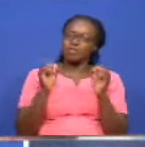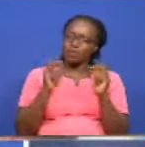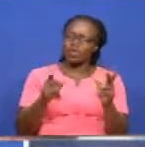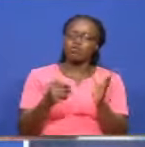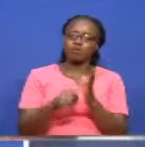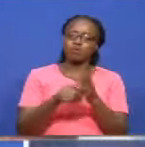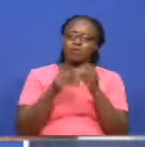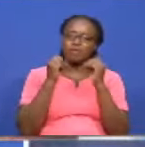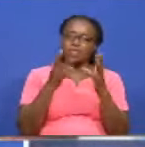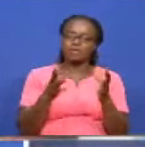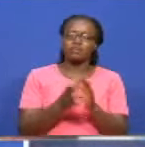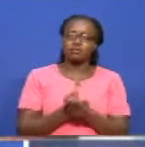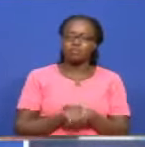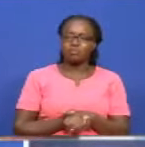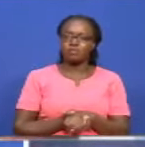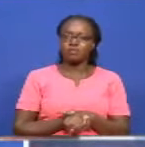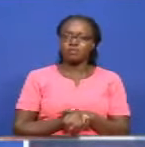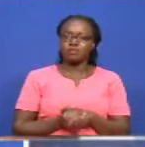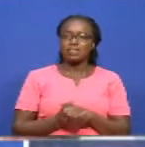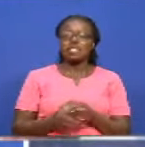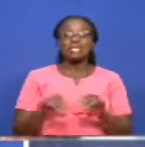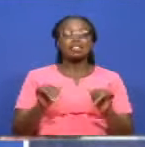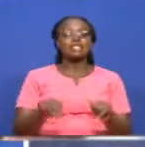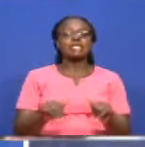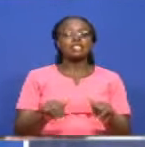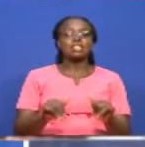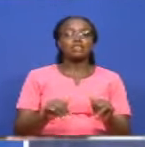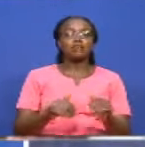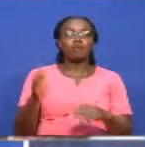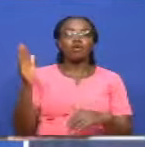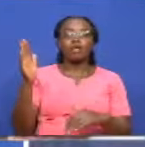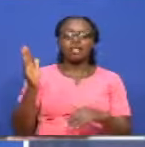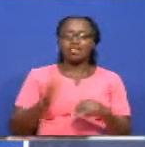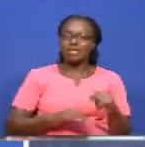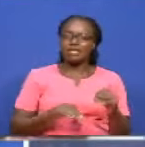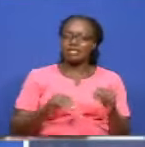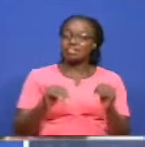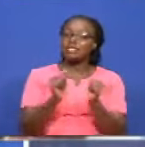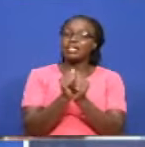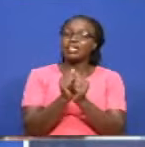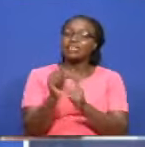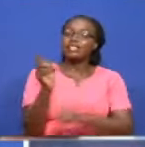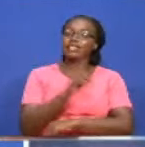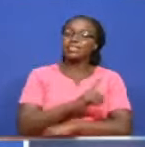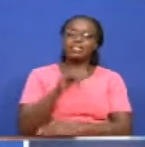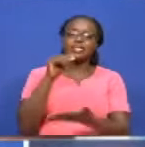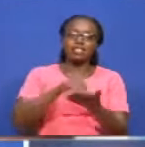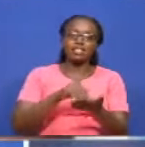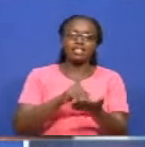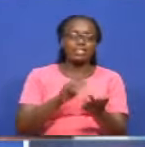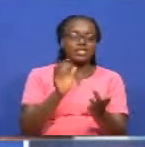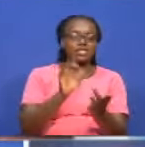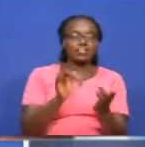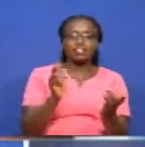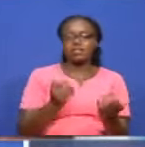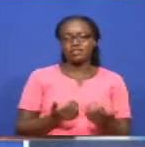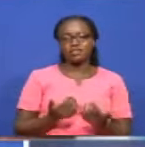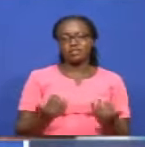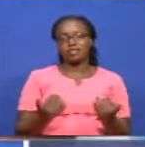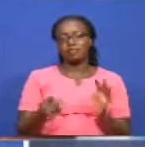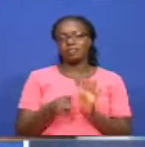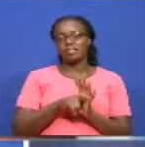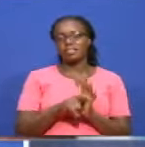problem. Nikakaa for more 10 days again. nikapimwa tena, kupimwa nikapatikana